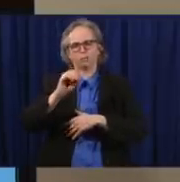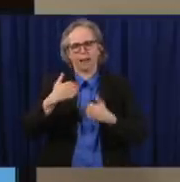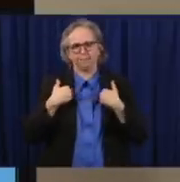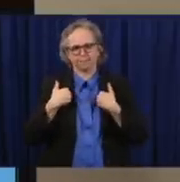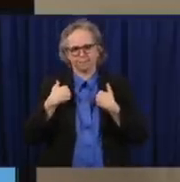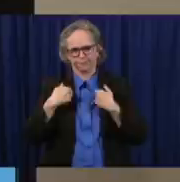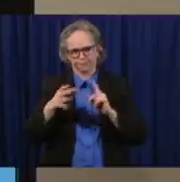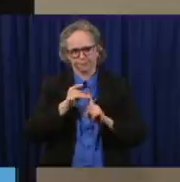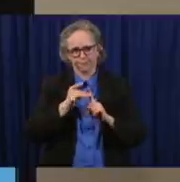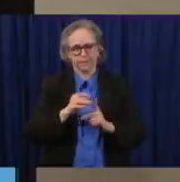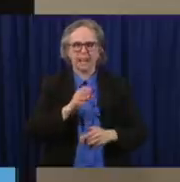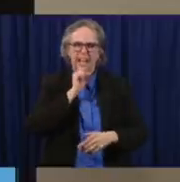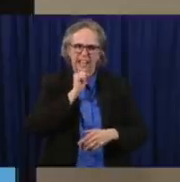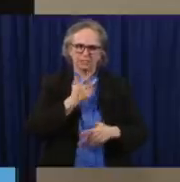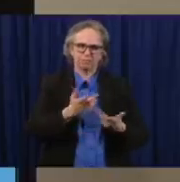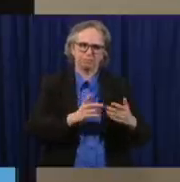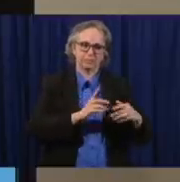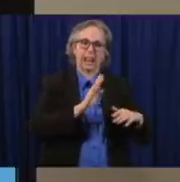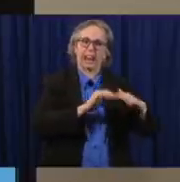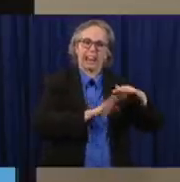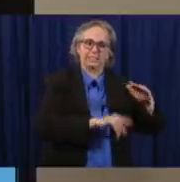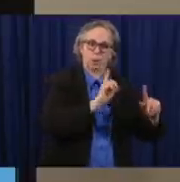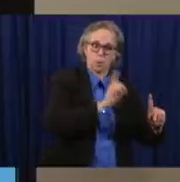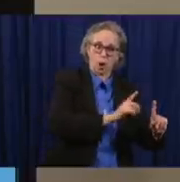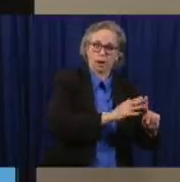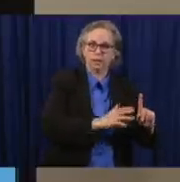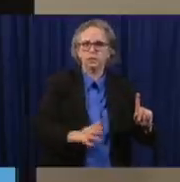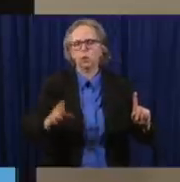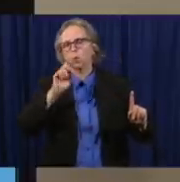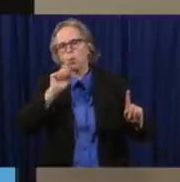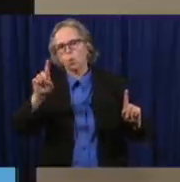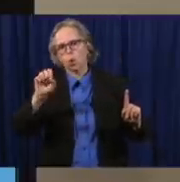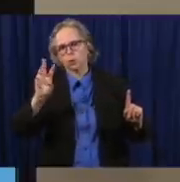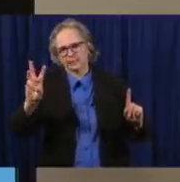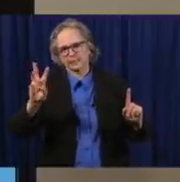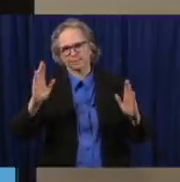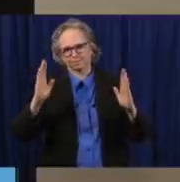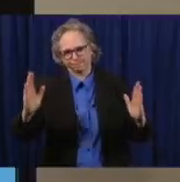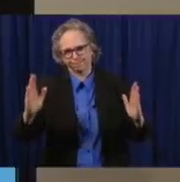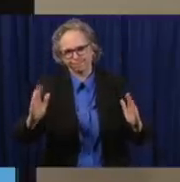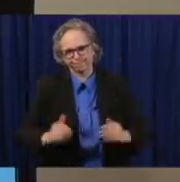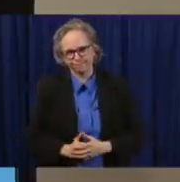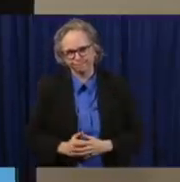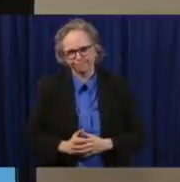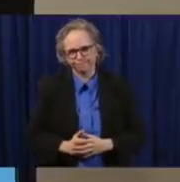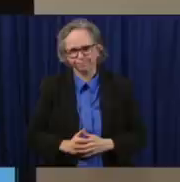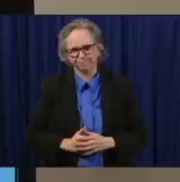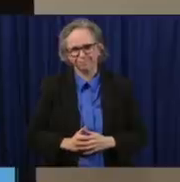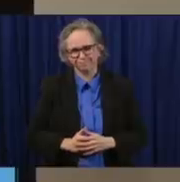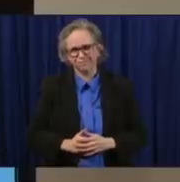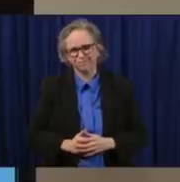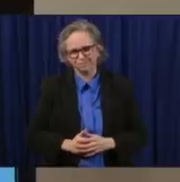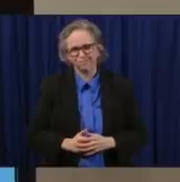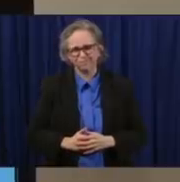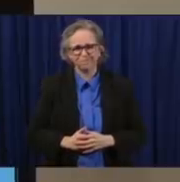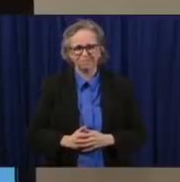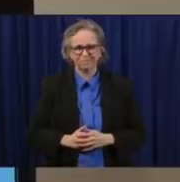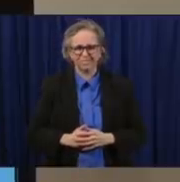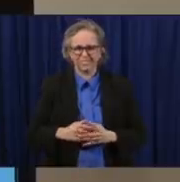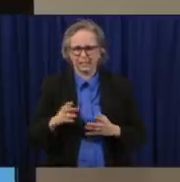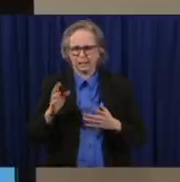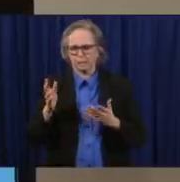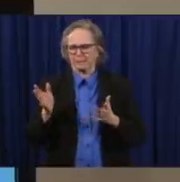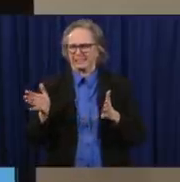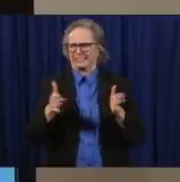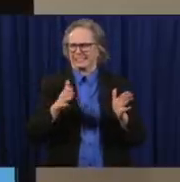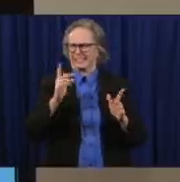than 1 to 106. And we are continuing to skew slightly more male than female. We do know